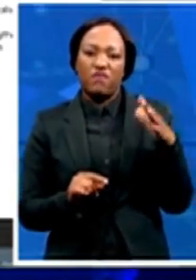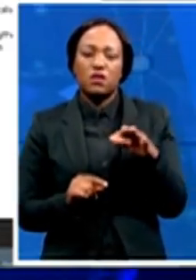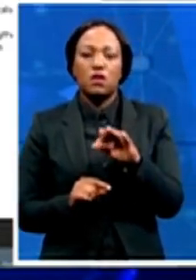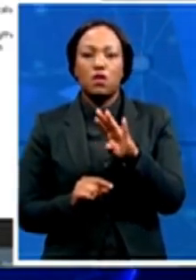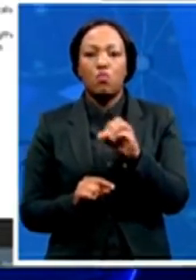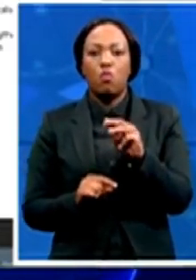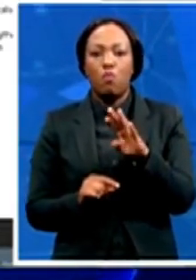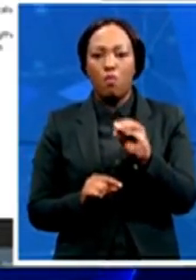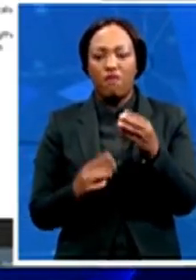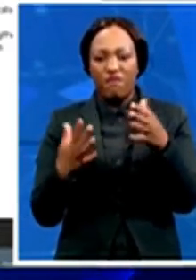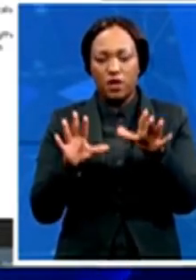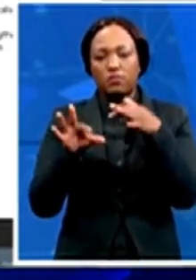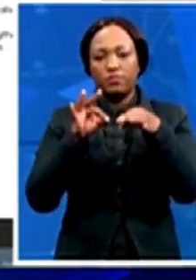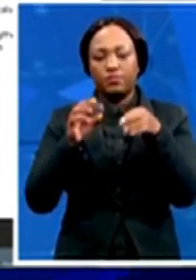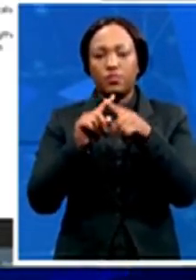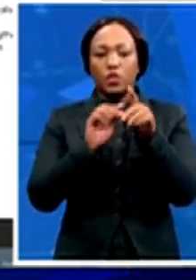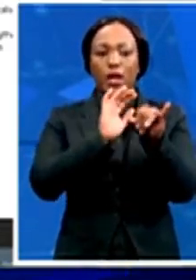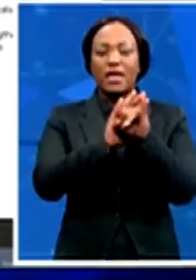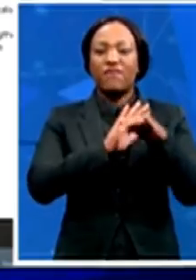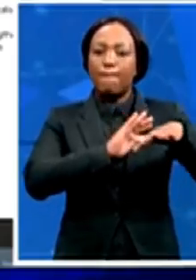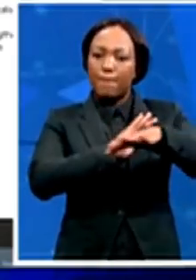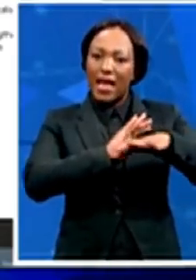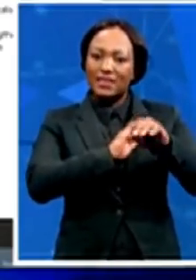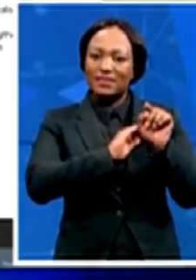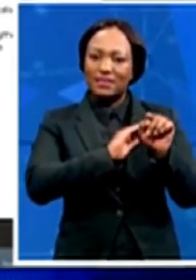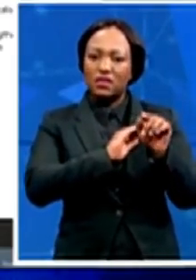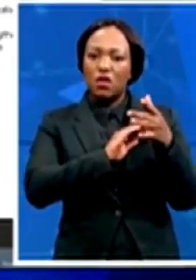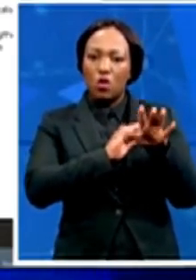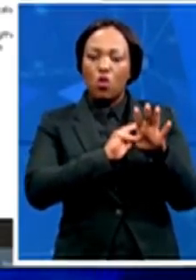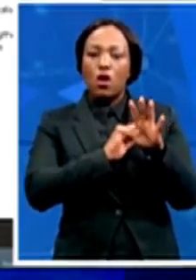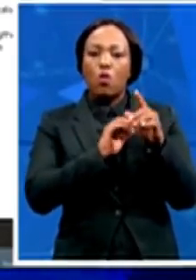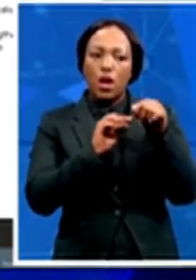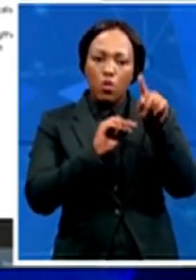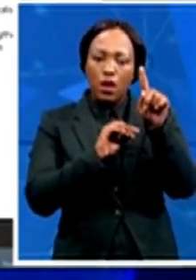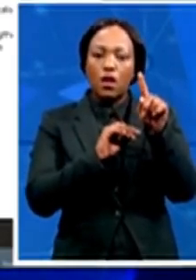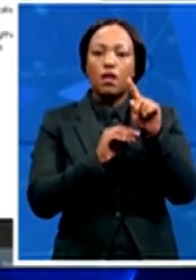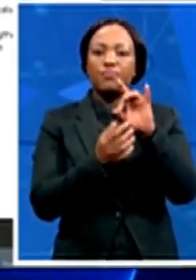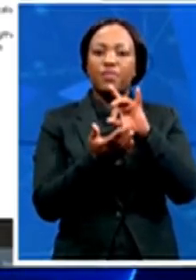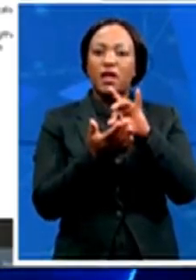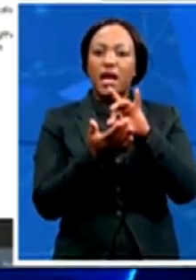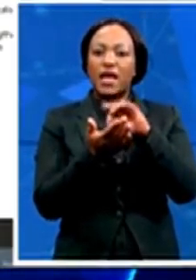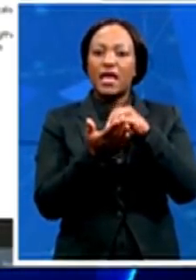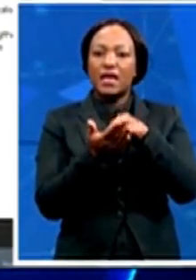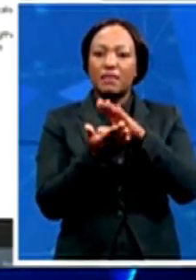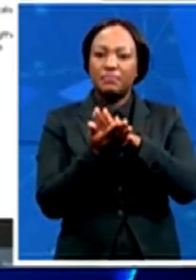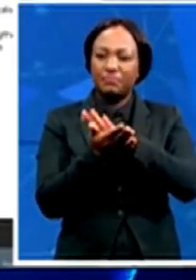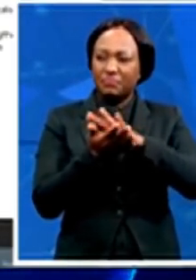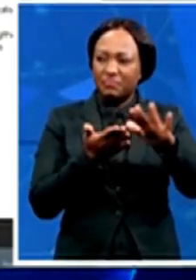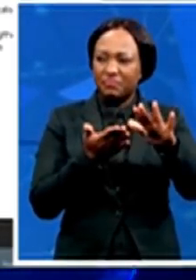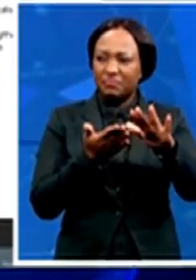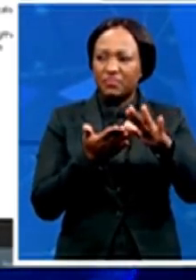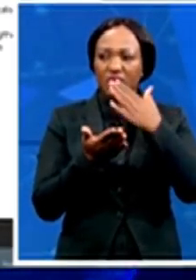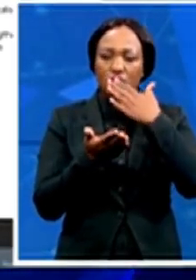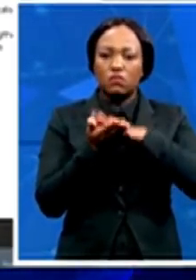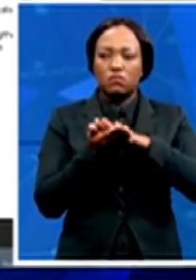geographic areas as she's going to Mitchell's Plain currently, and then the demand creation, which is to retain the focus on over 60s as the most